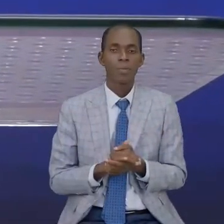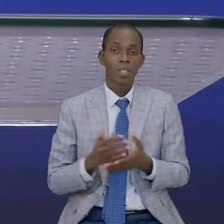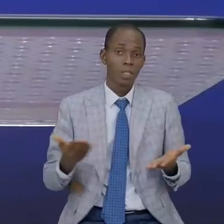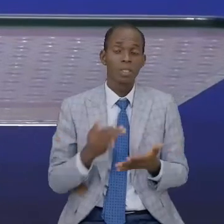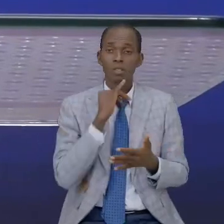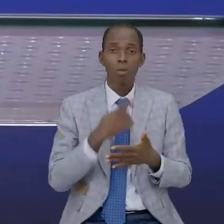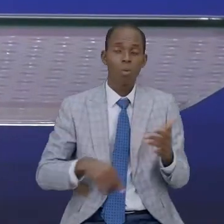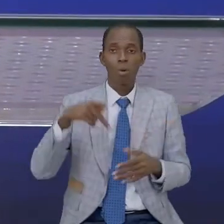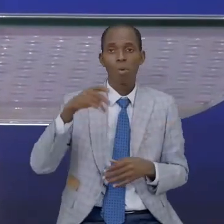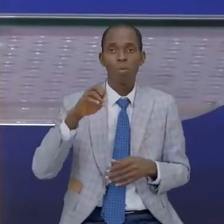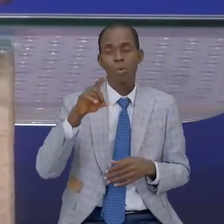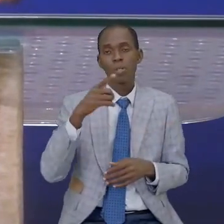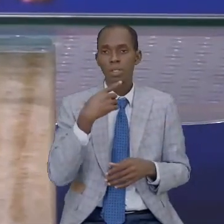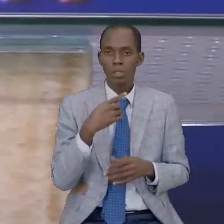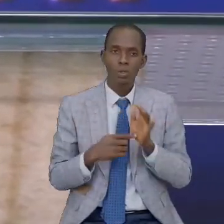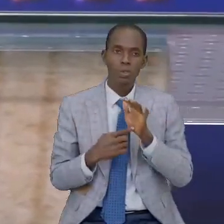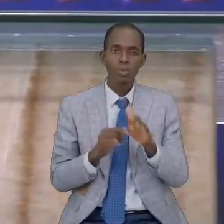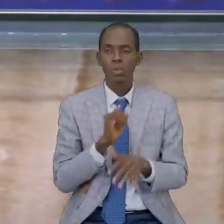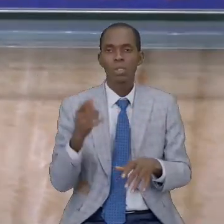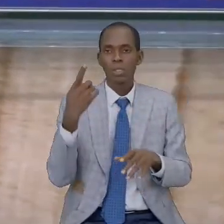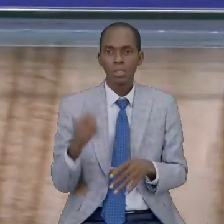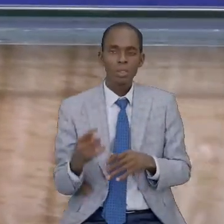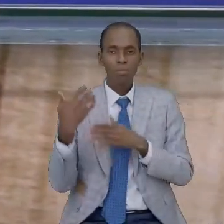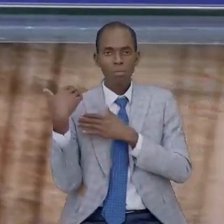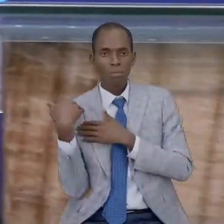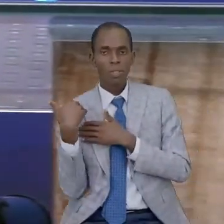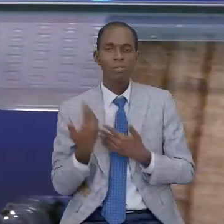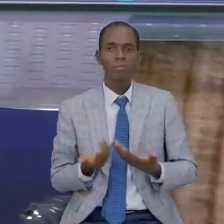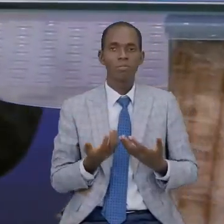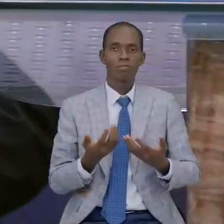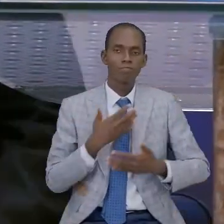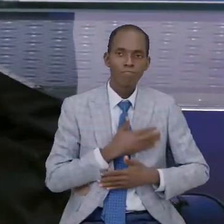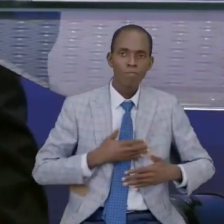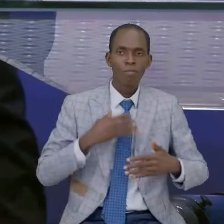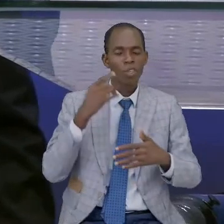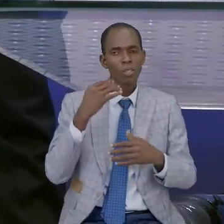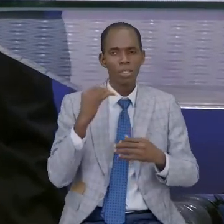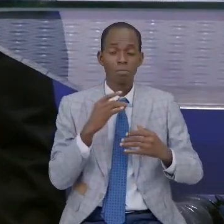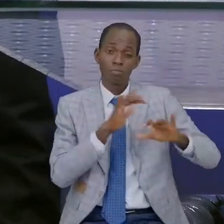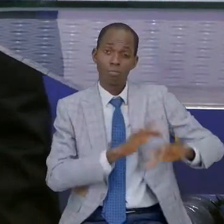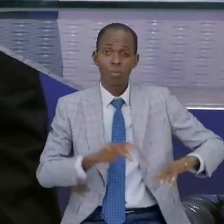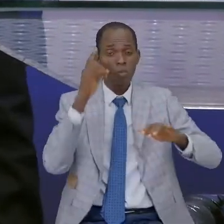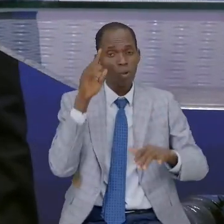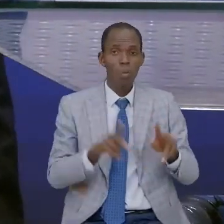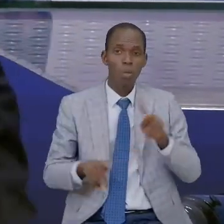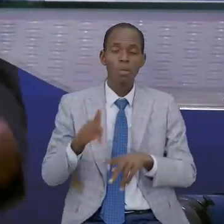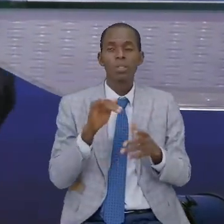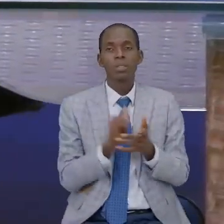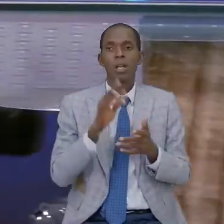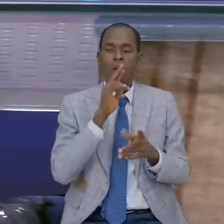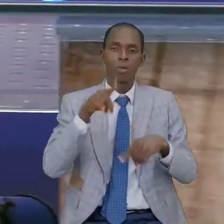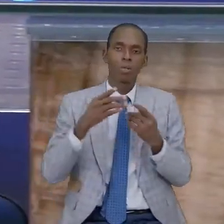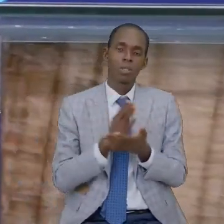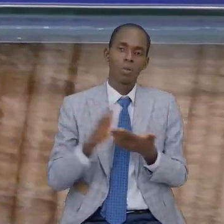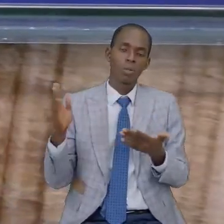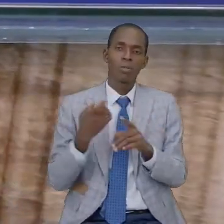19, here is Paul the apostle now showing his body, his passion, his compassion for those who have gone away